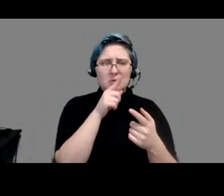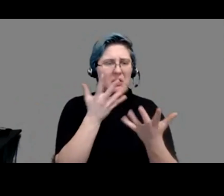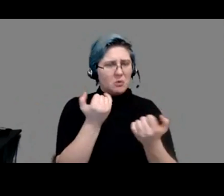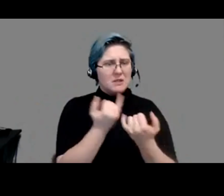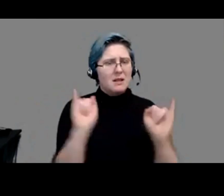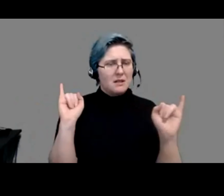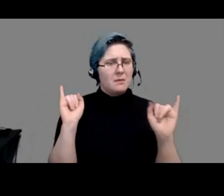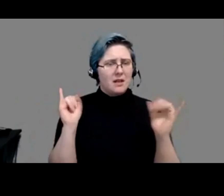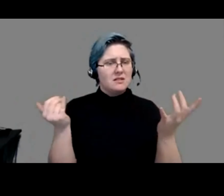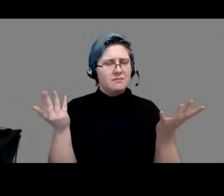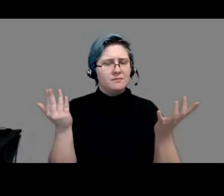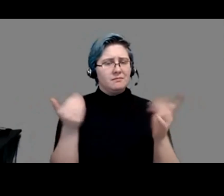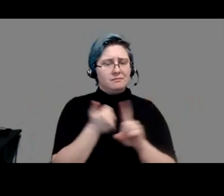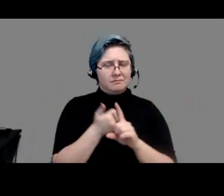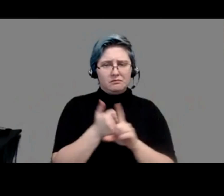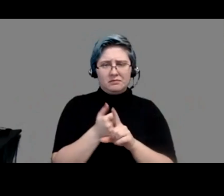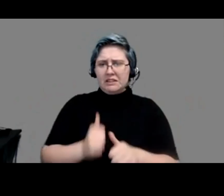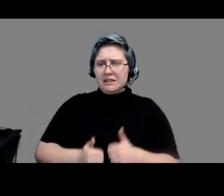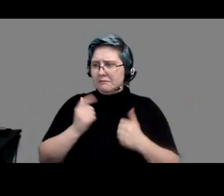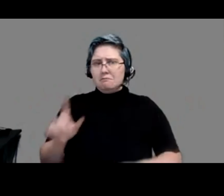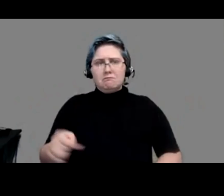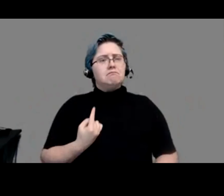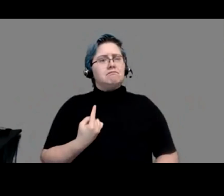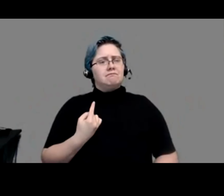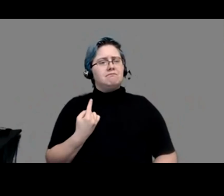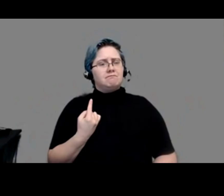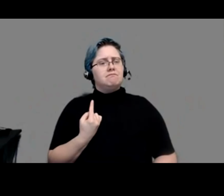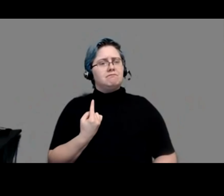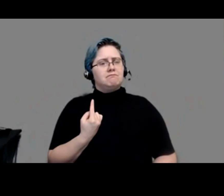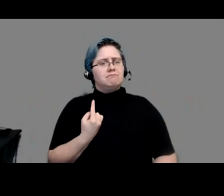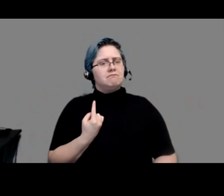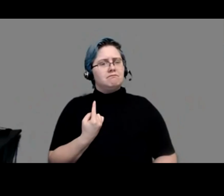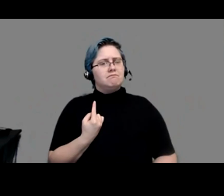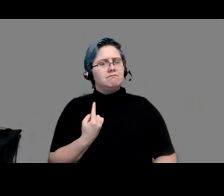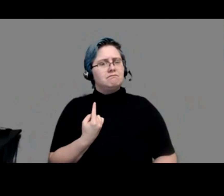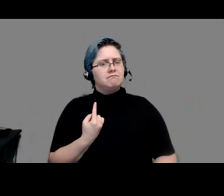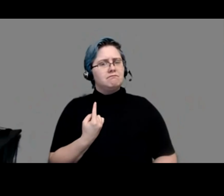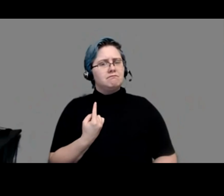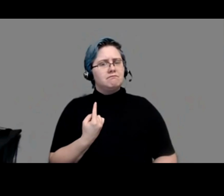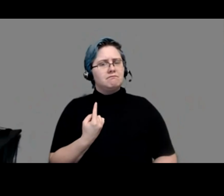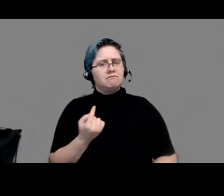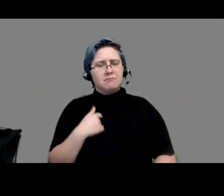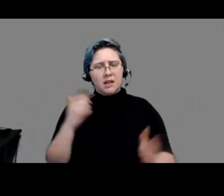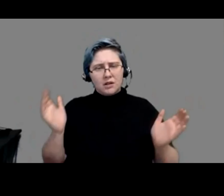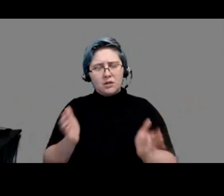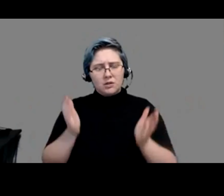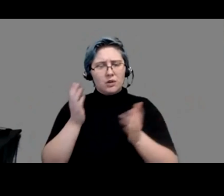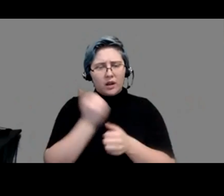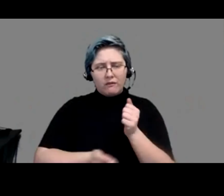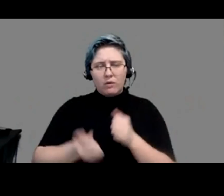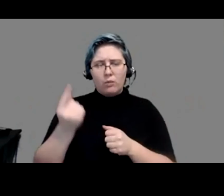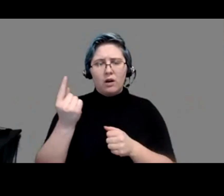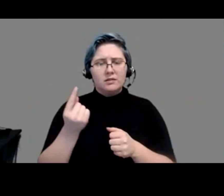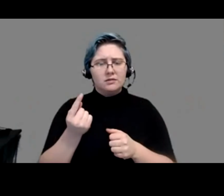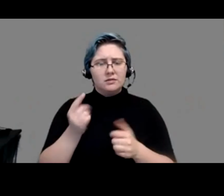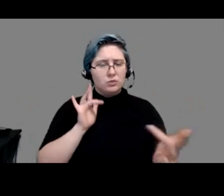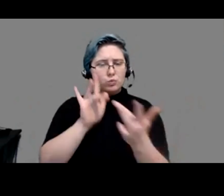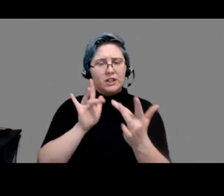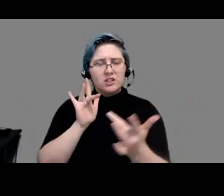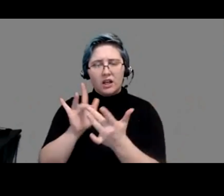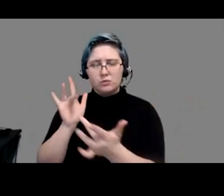independent and be on their own. And so I encourage everyone to reach